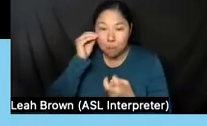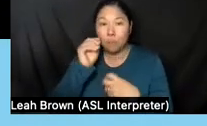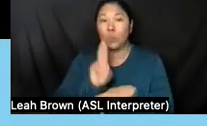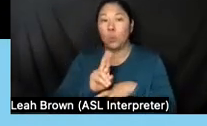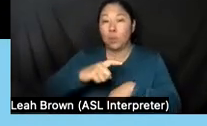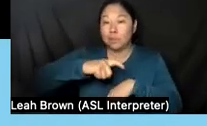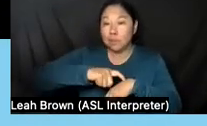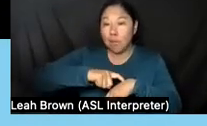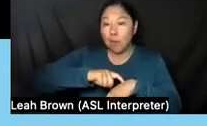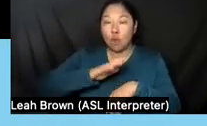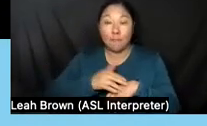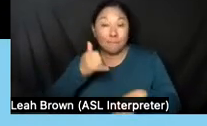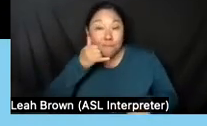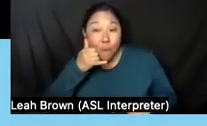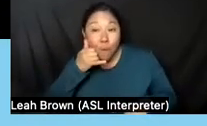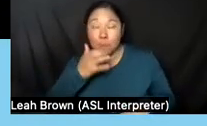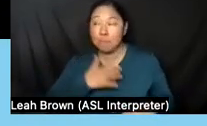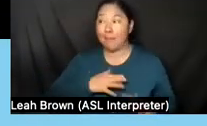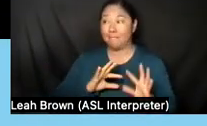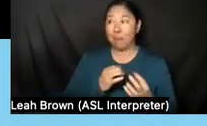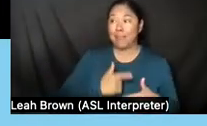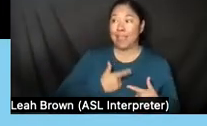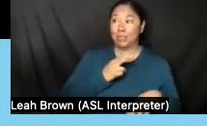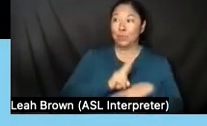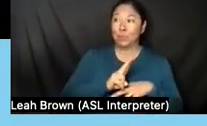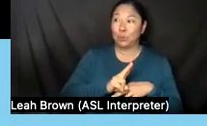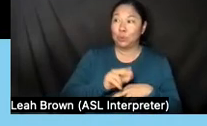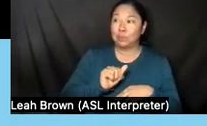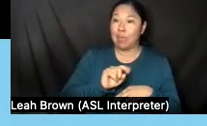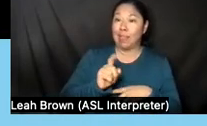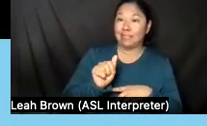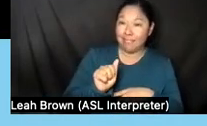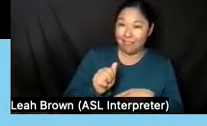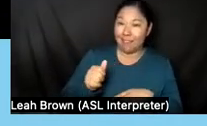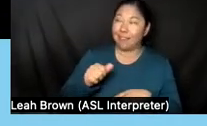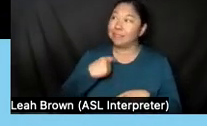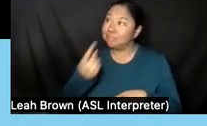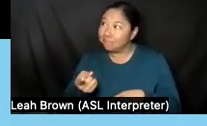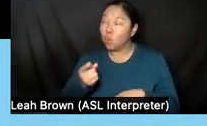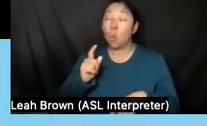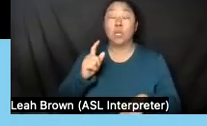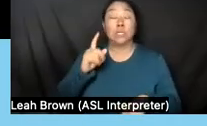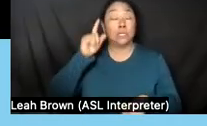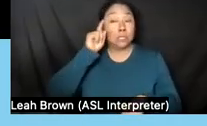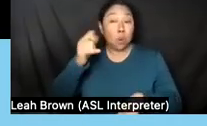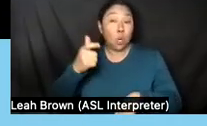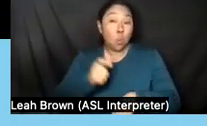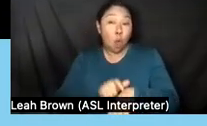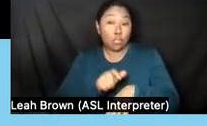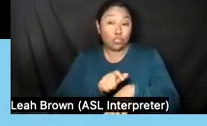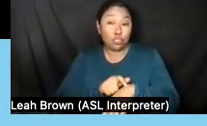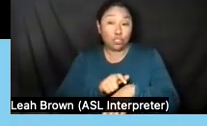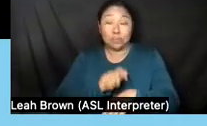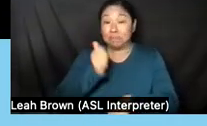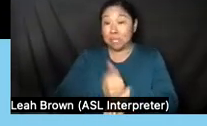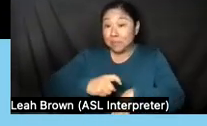your phone. My family likes to use Alexa. Even like setting your smartwatch to go off, and that can be either like, hey,